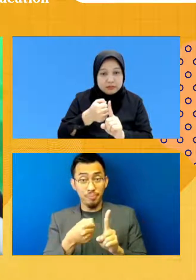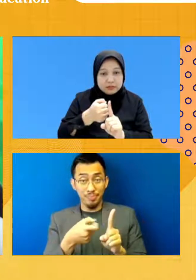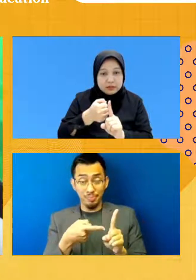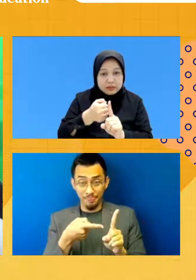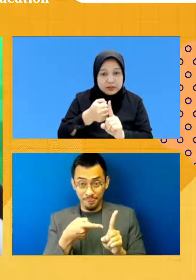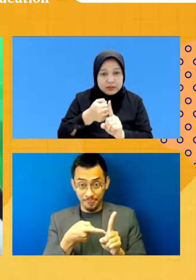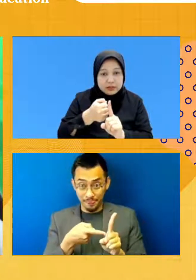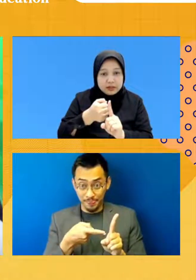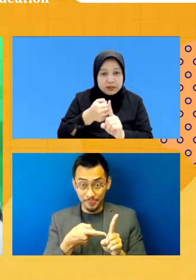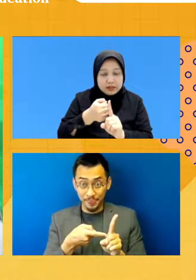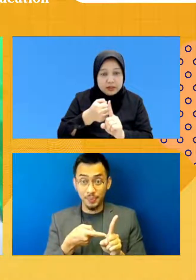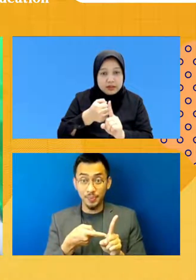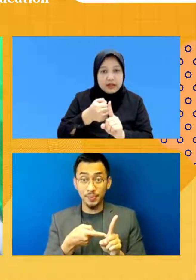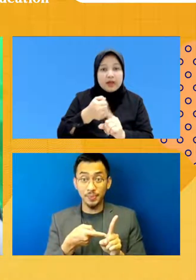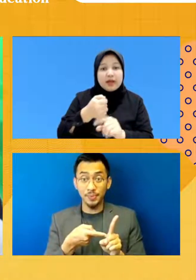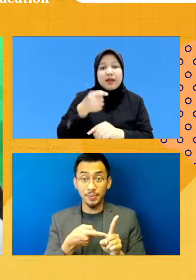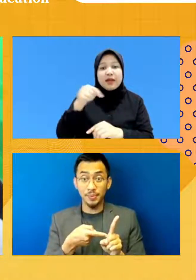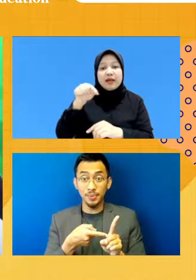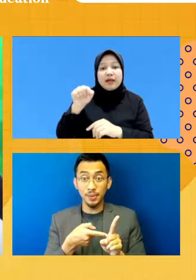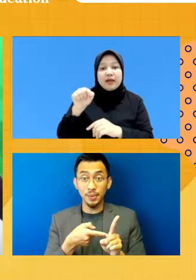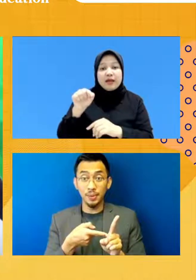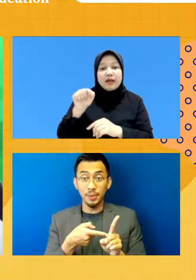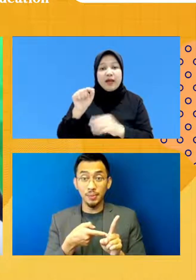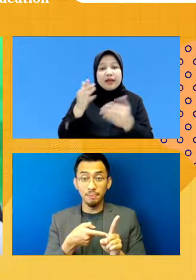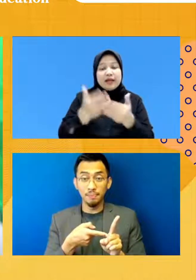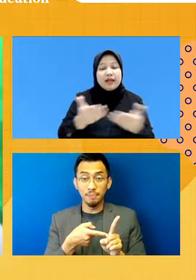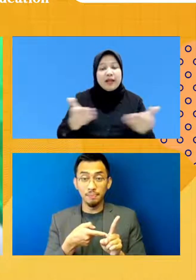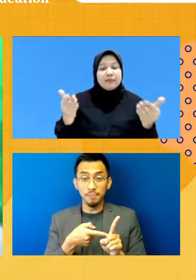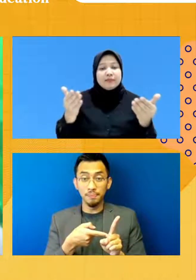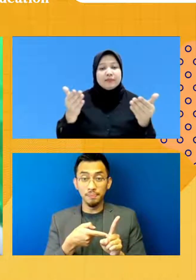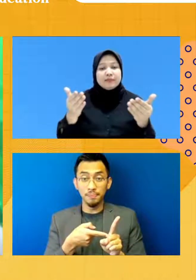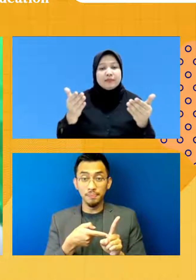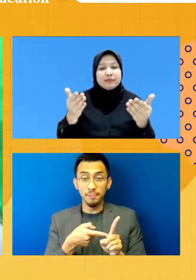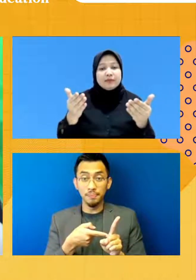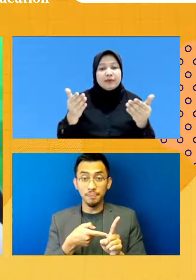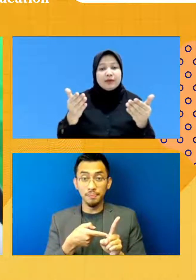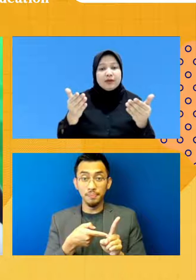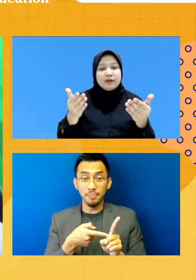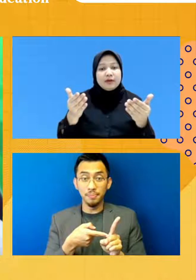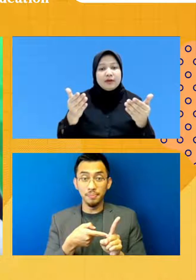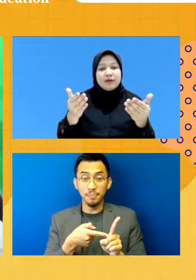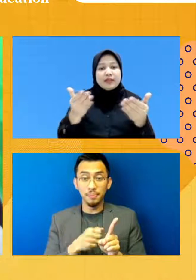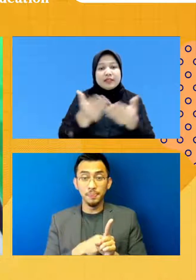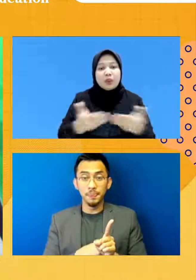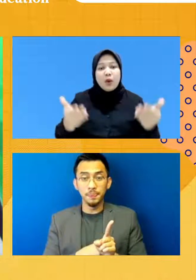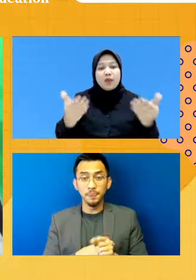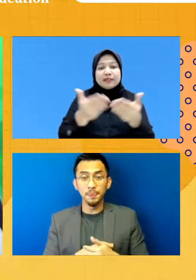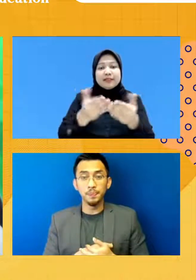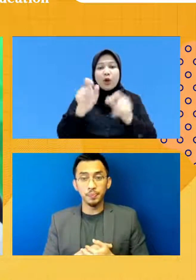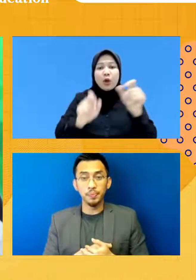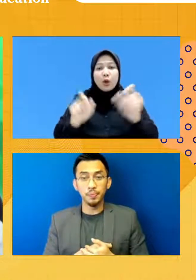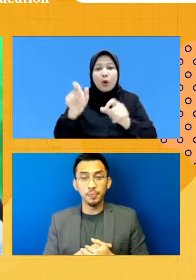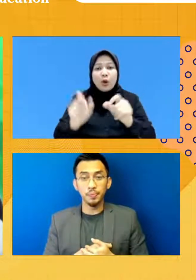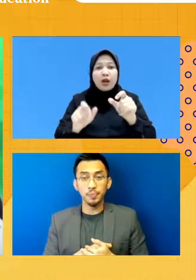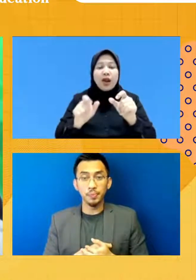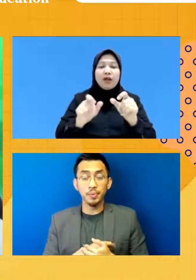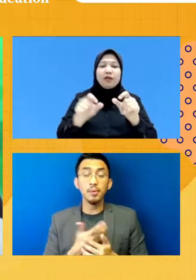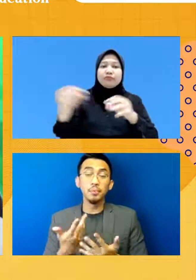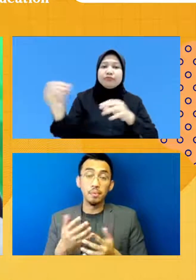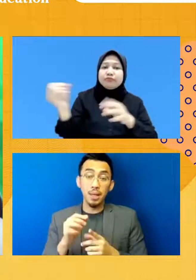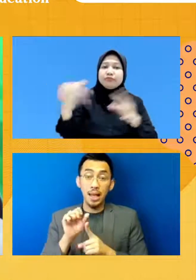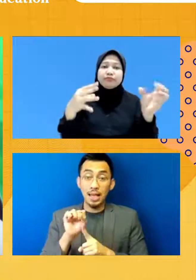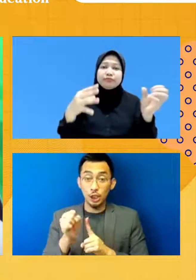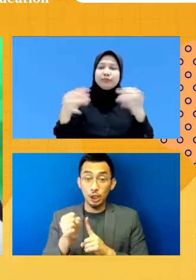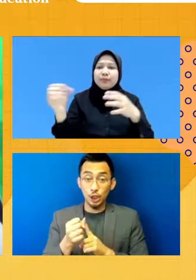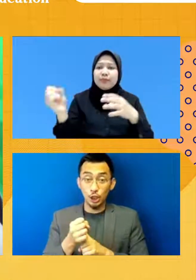of the country situation, and there were some people who talking with people, and they asking them to